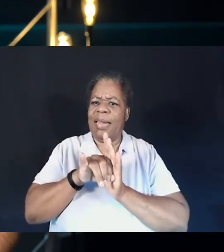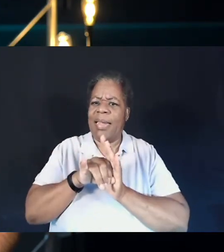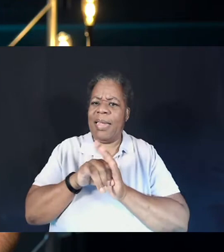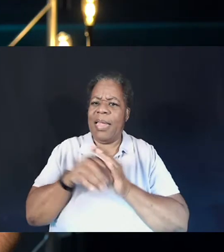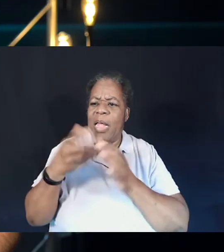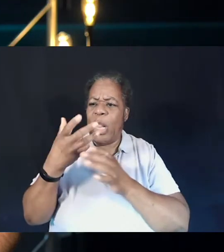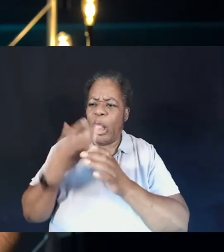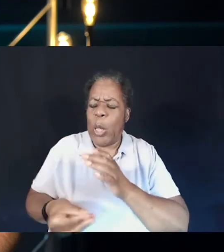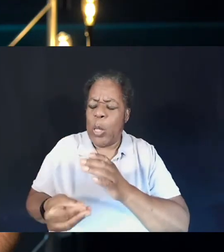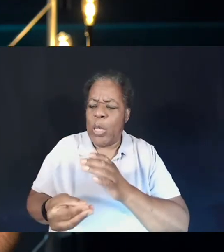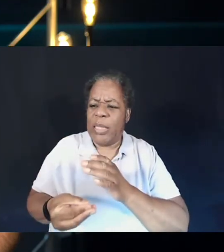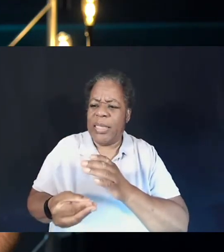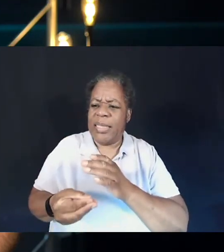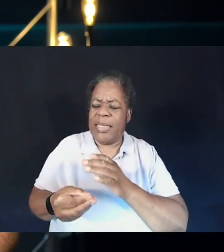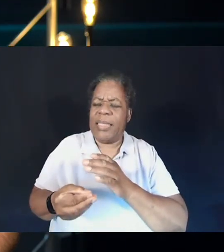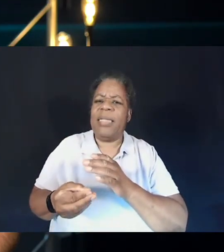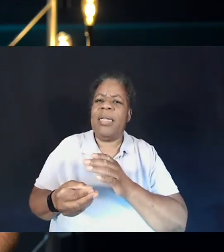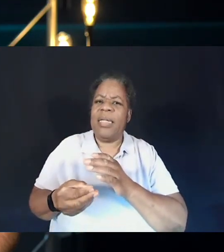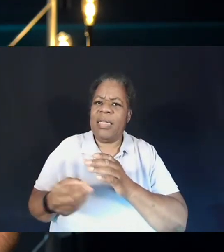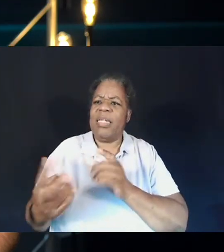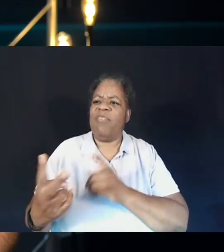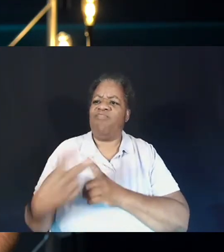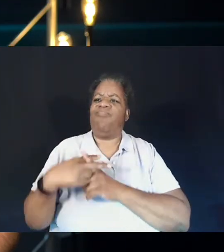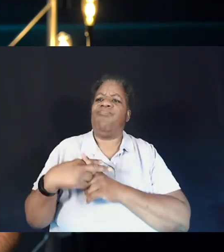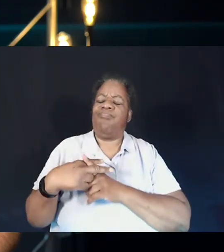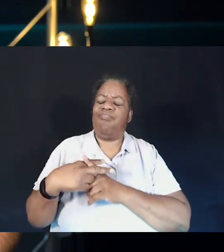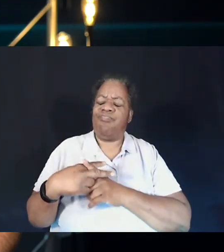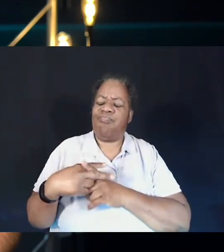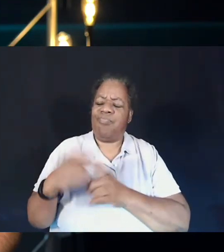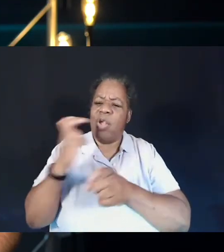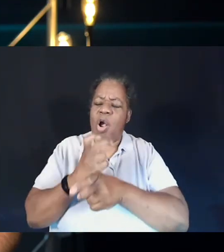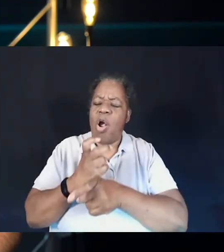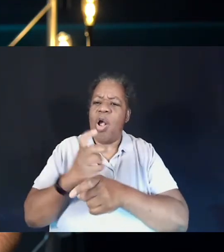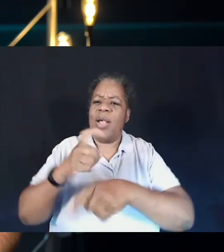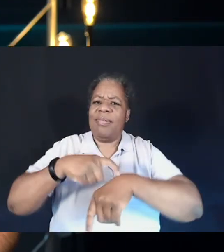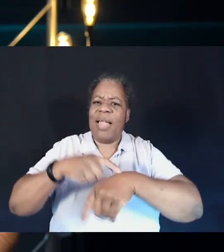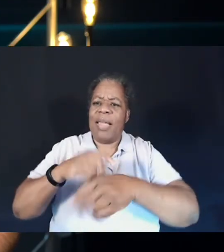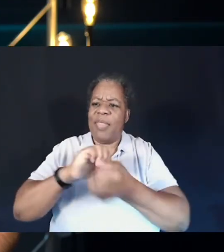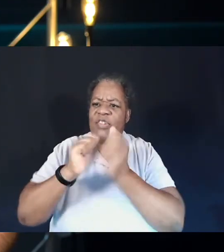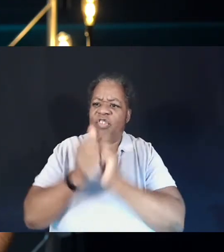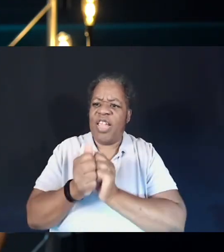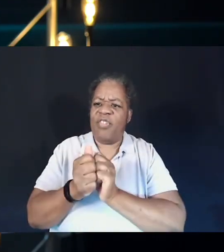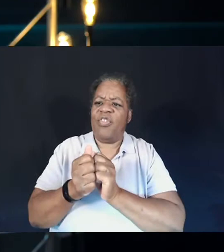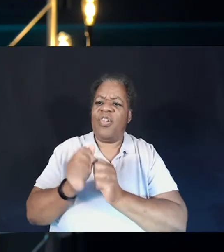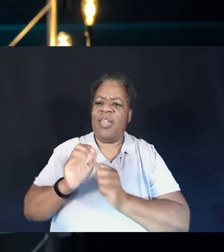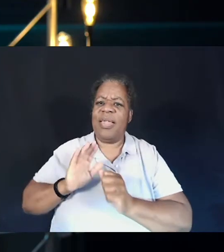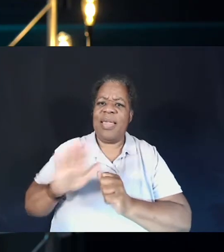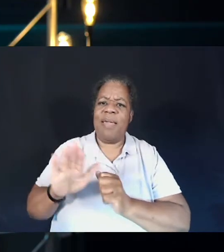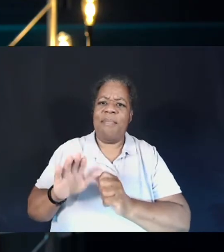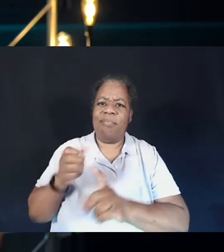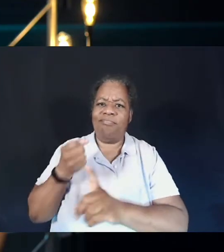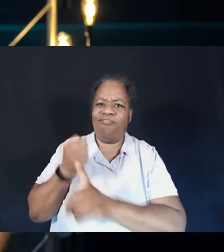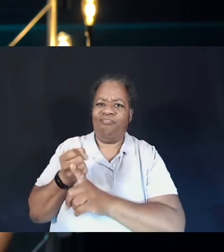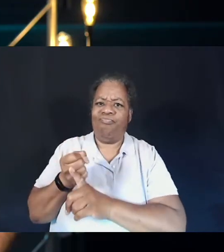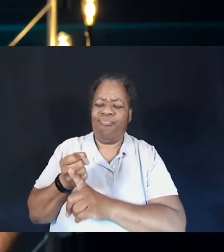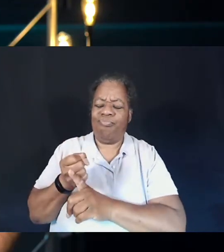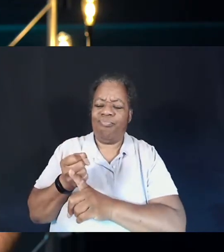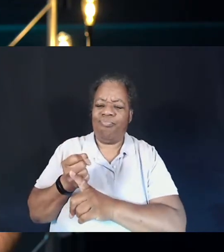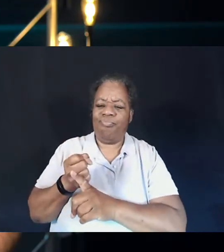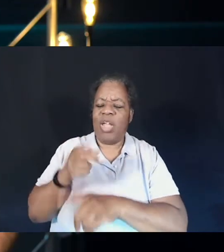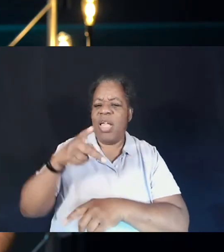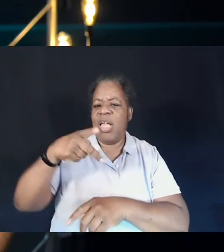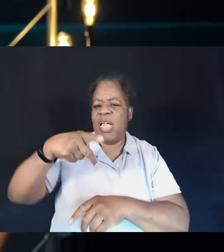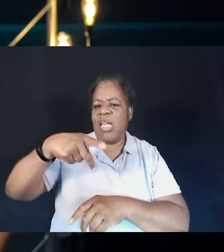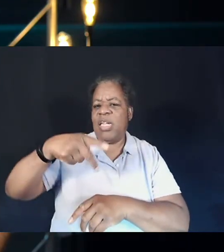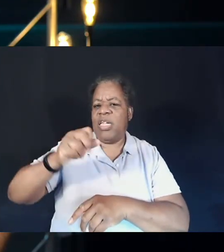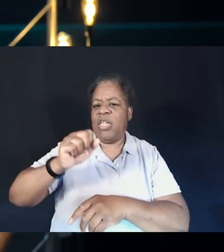making, and it's a difficult season that changed him dramatically. So where we're going to go today is we're going to go to Psalm 51.